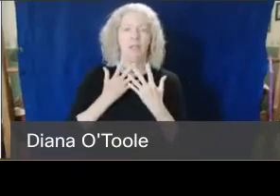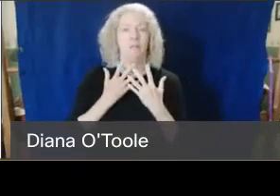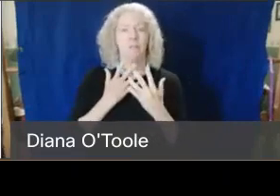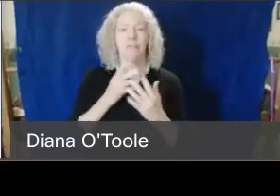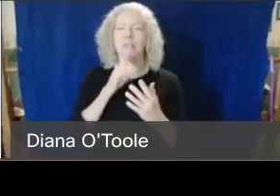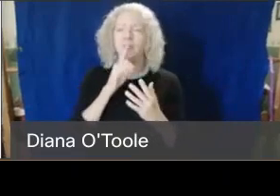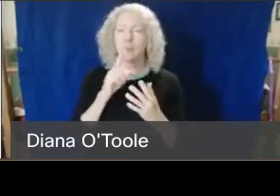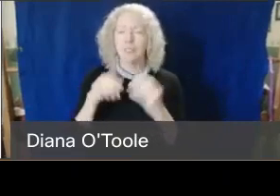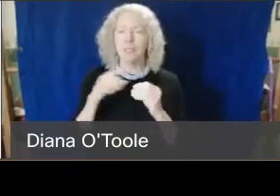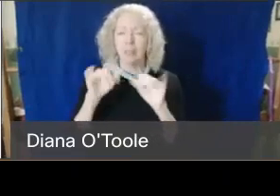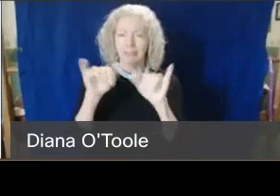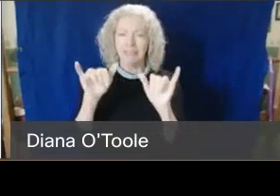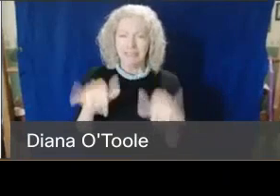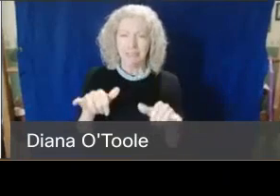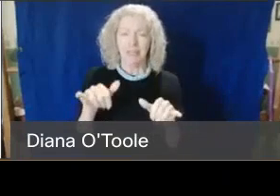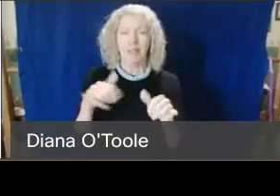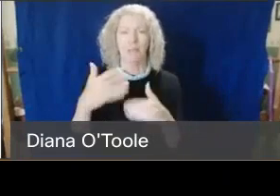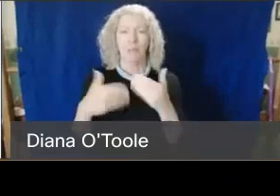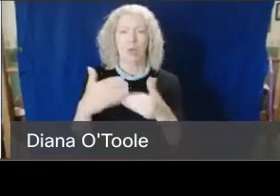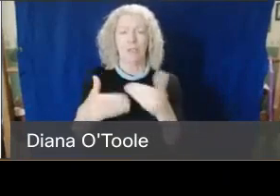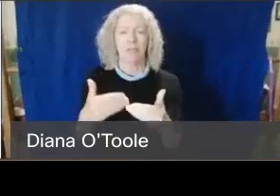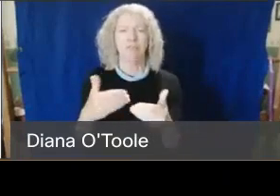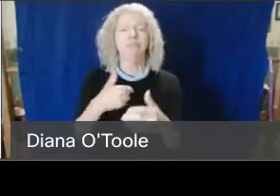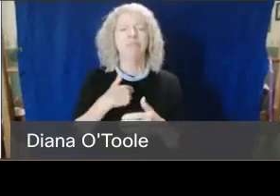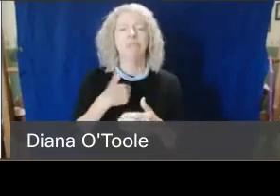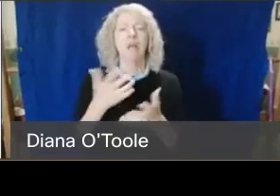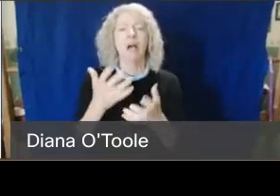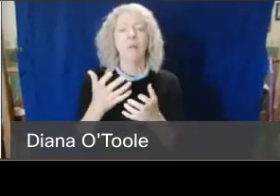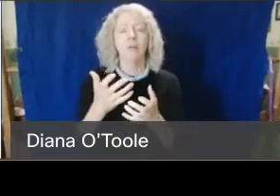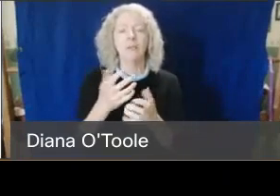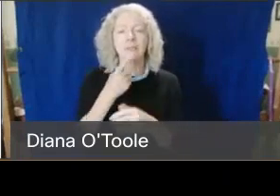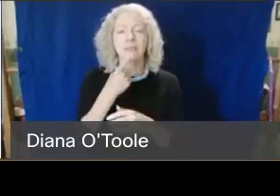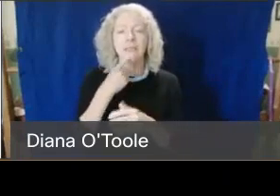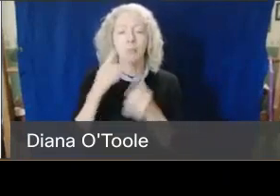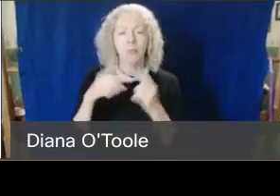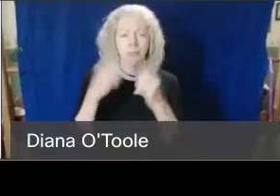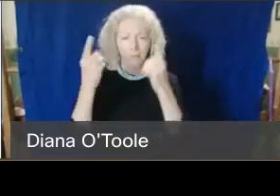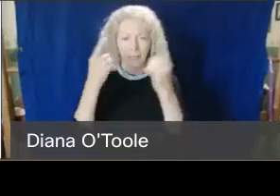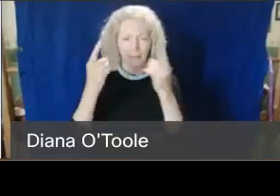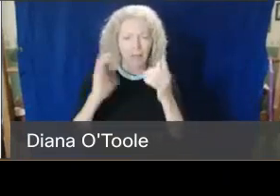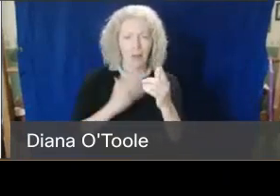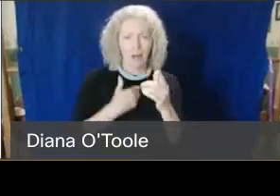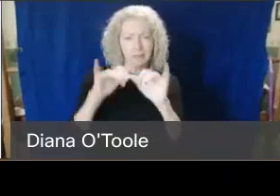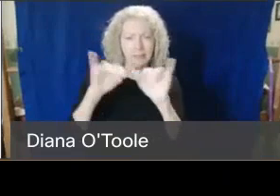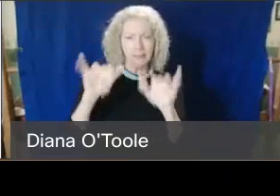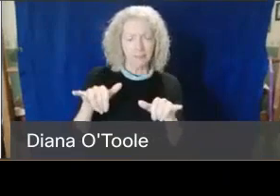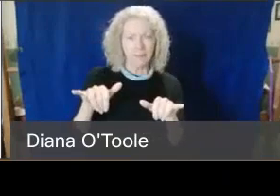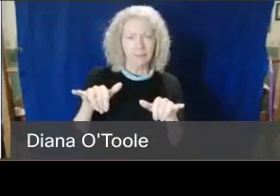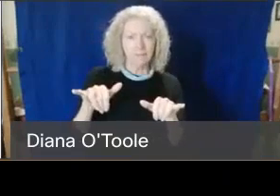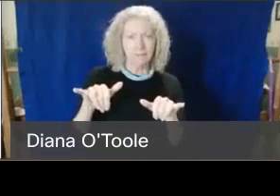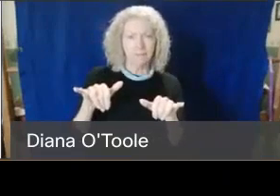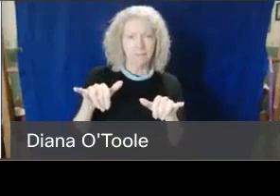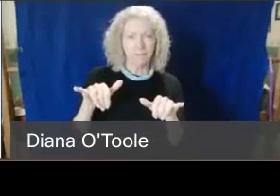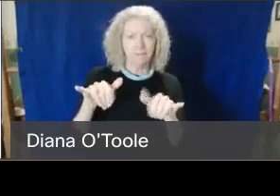systematic processes. And I just want to say that when we look at our systems, often,